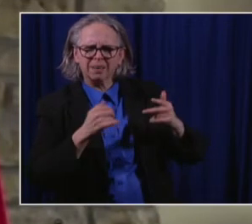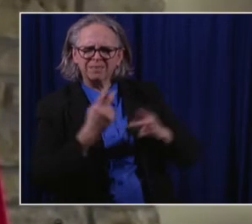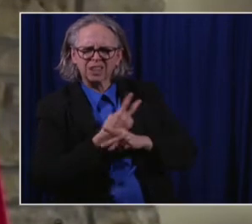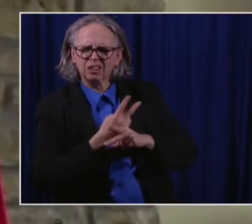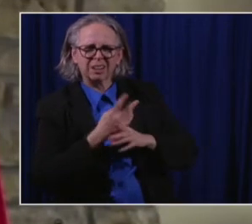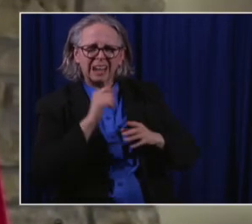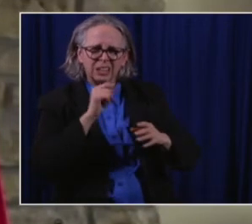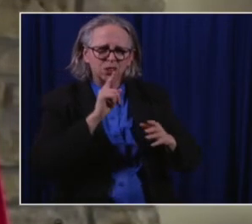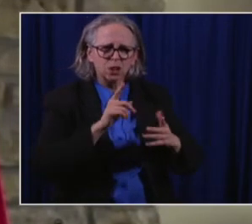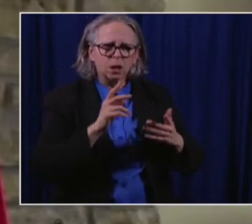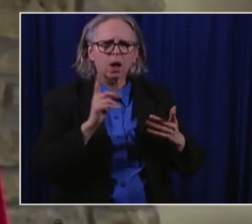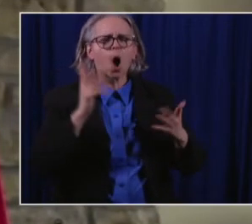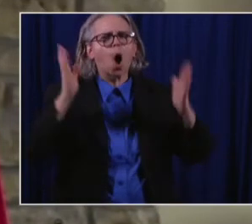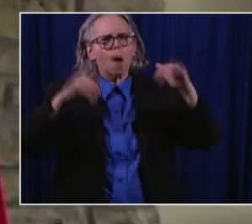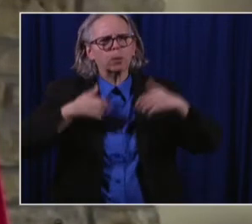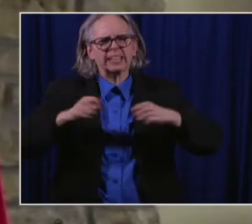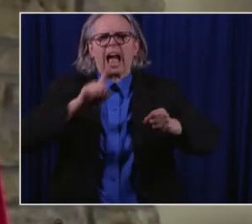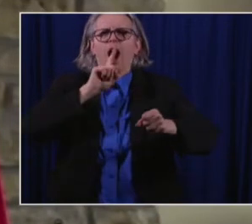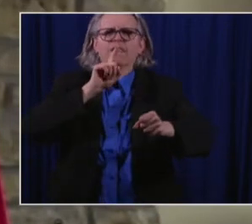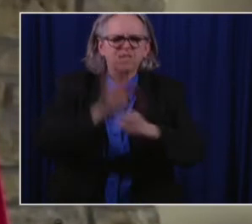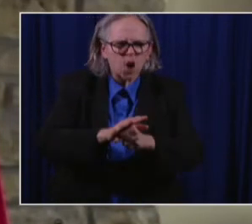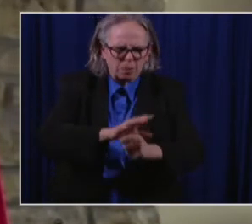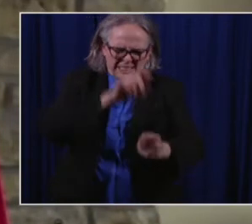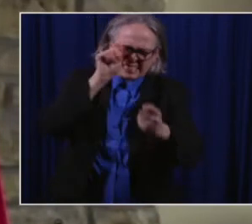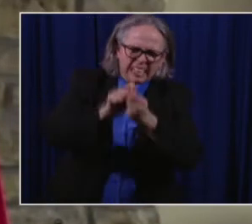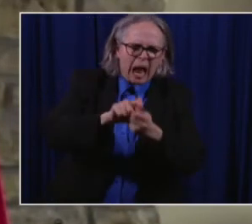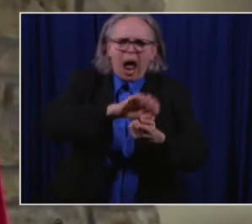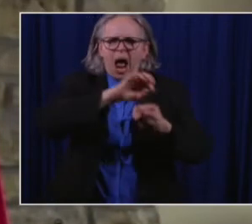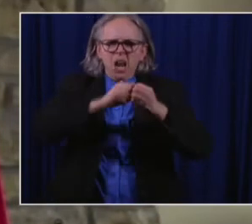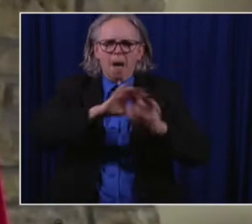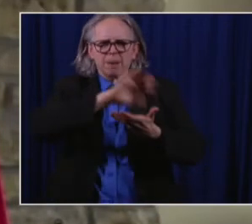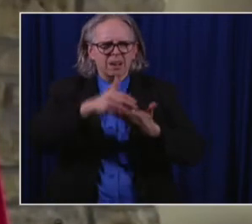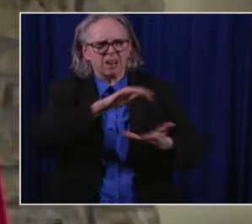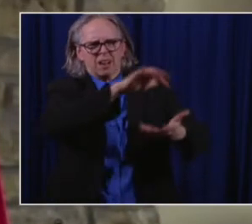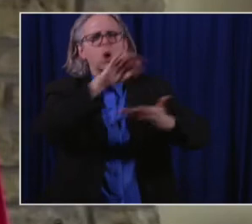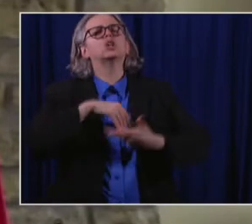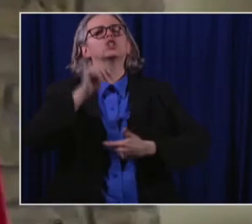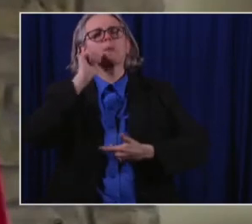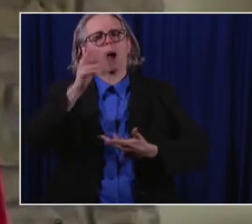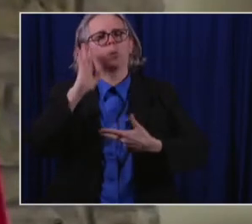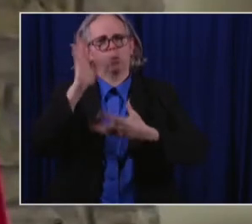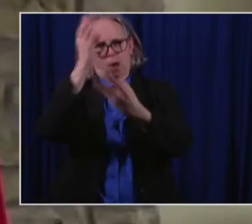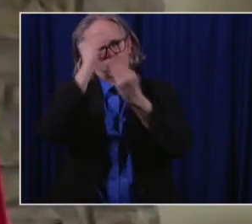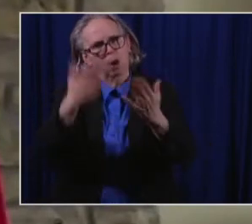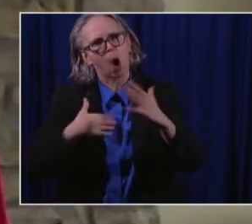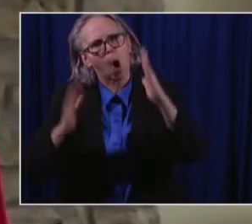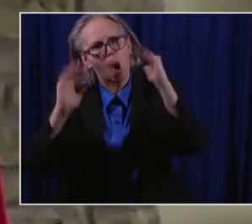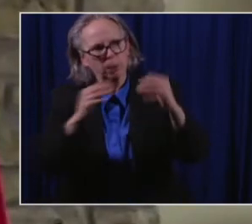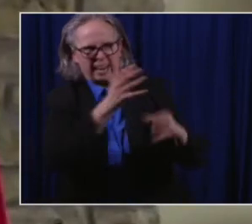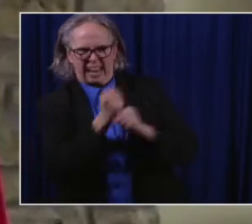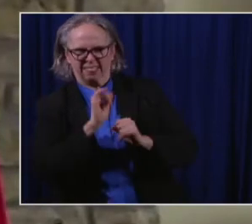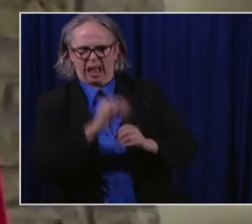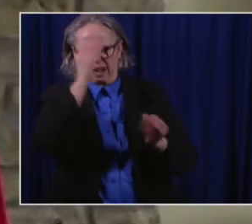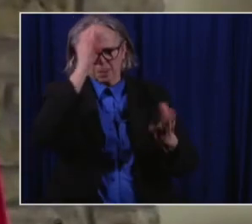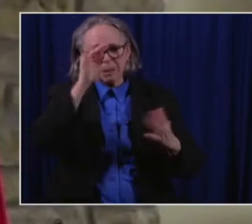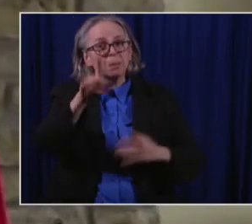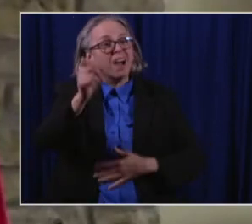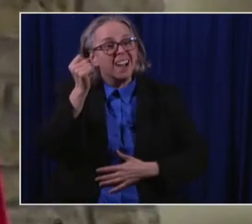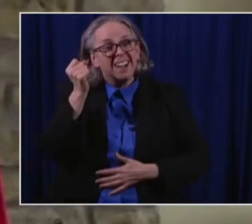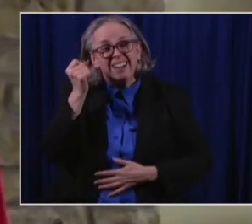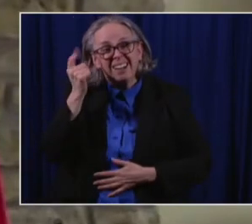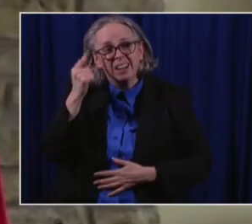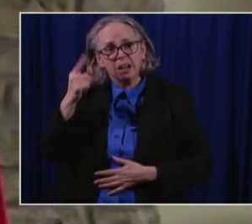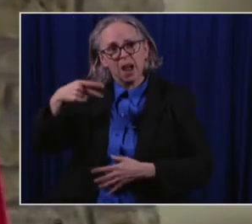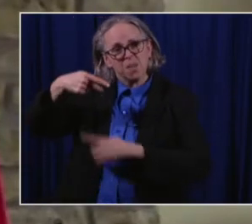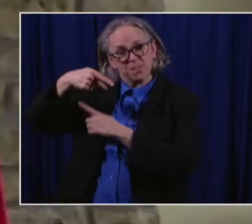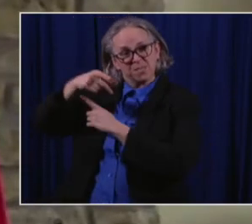fairly solid for you tomorrow. Now, what they've made very clear to us is that you're not going to know